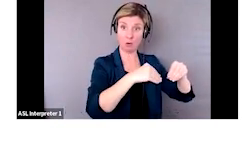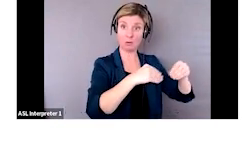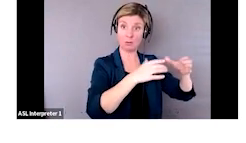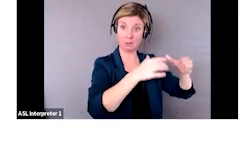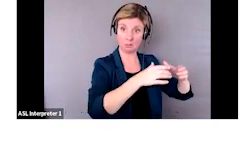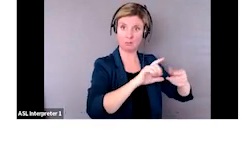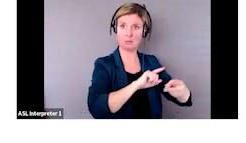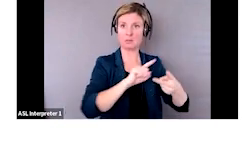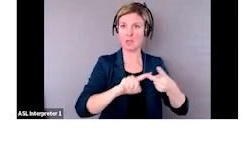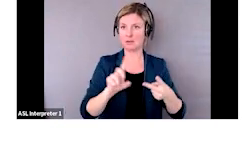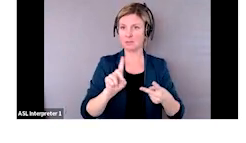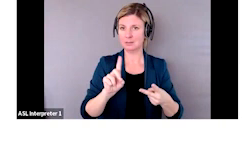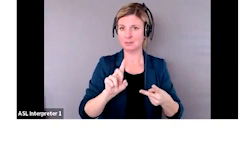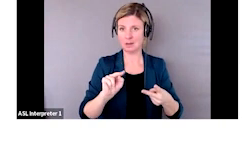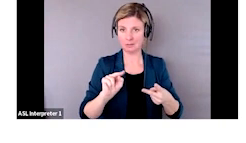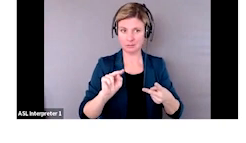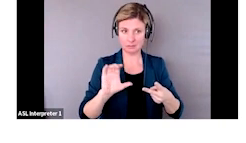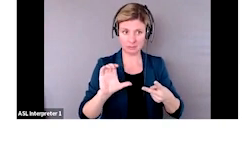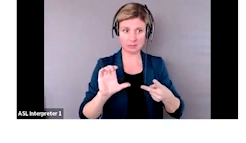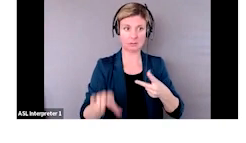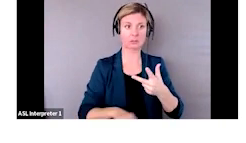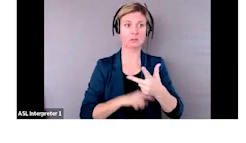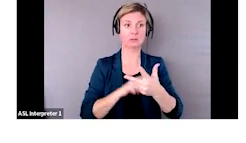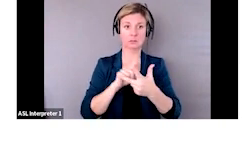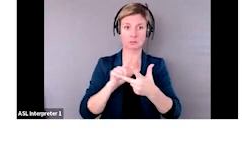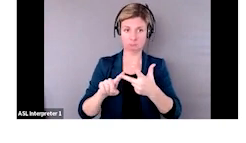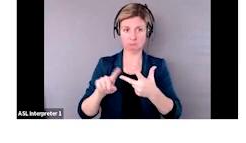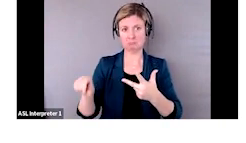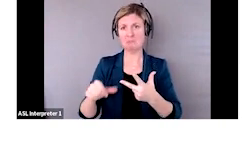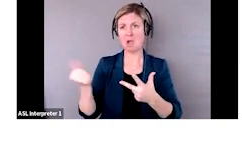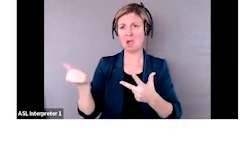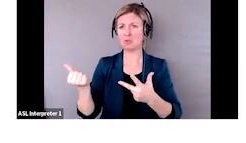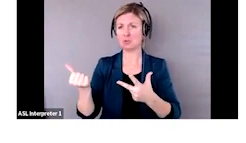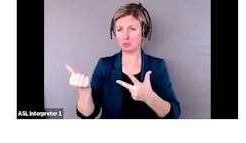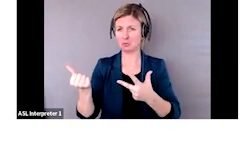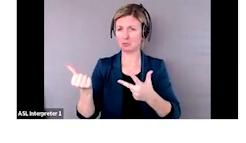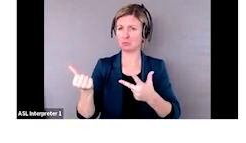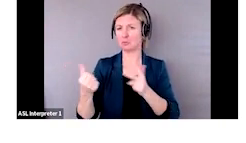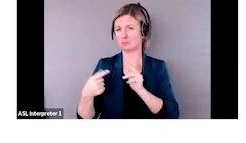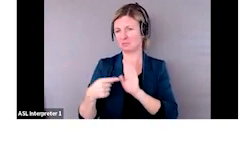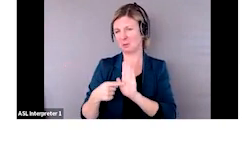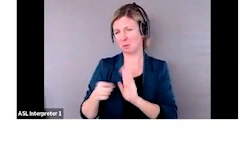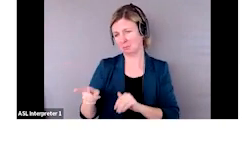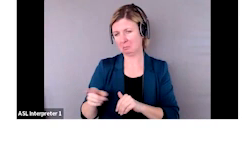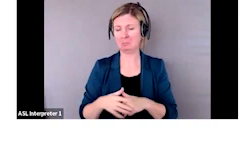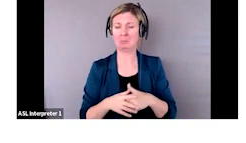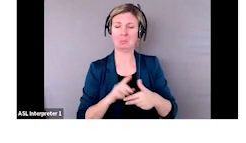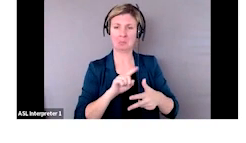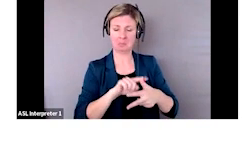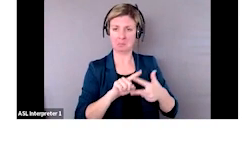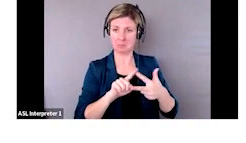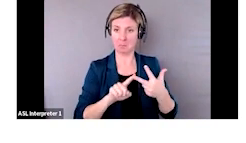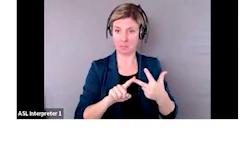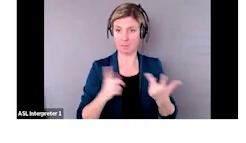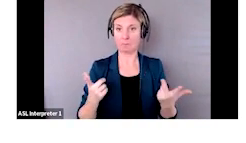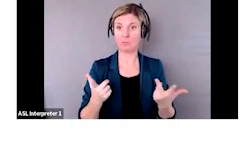making sure that people know that you're in those channels is a big part of it. But if somebody goes to a